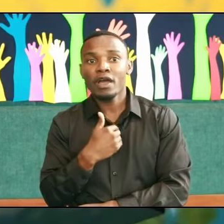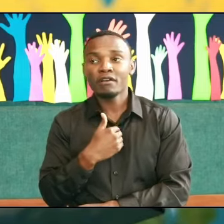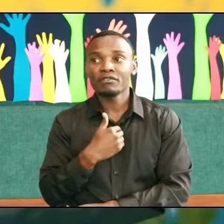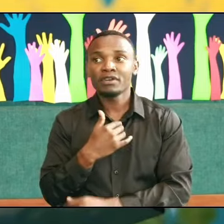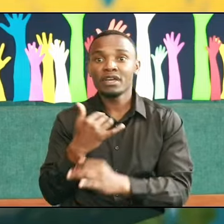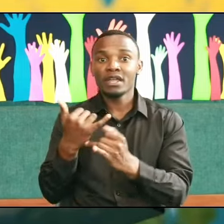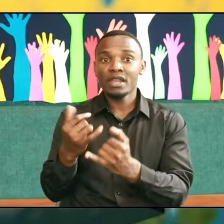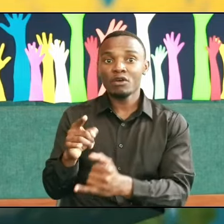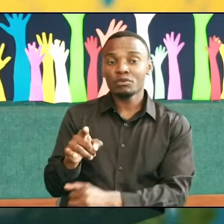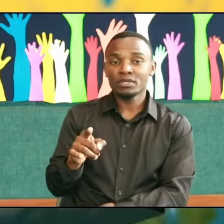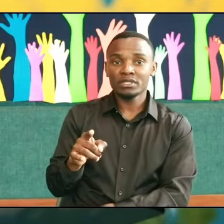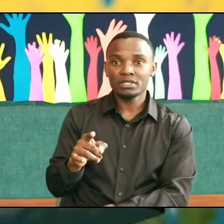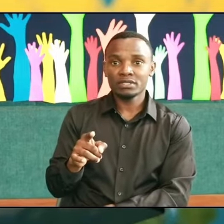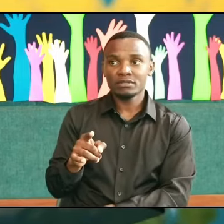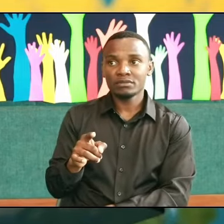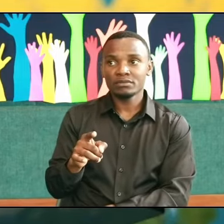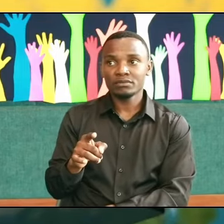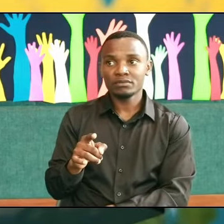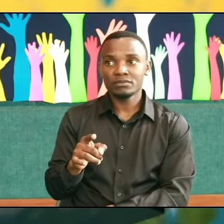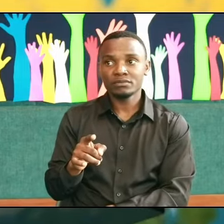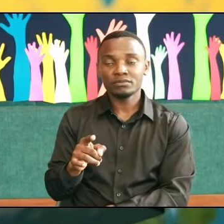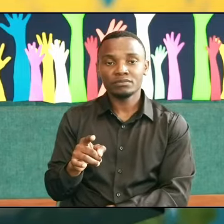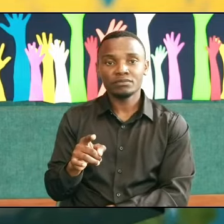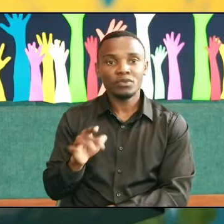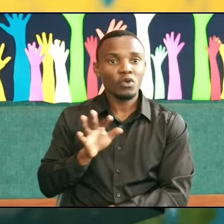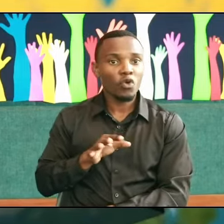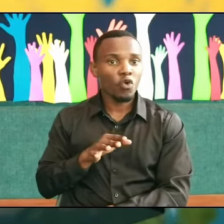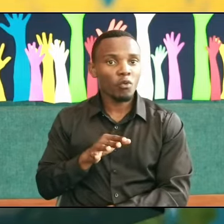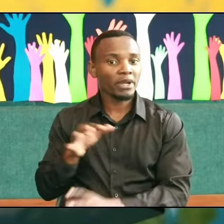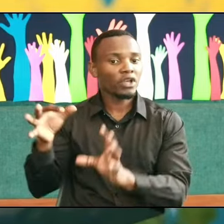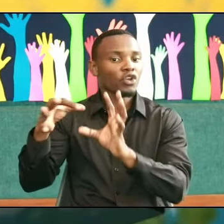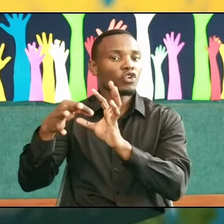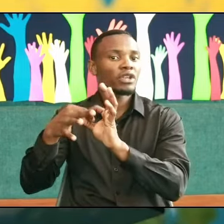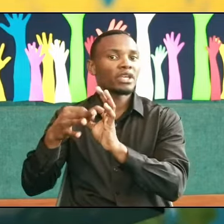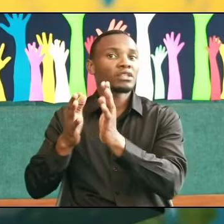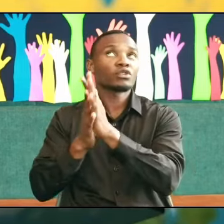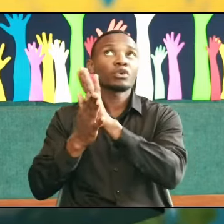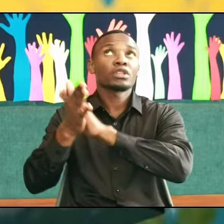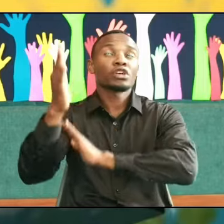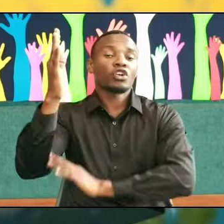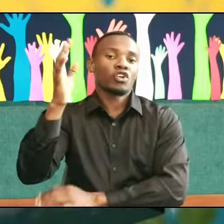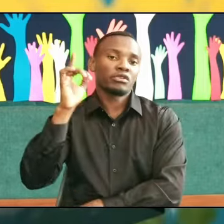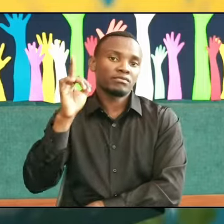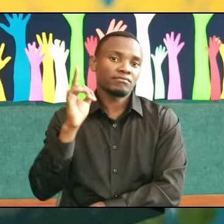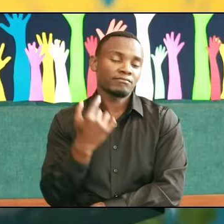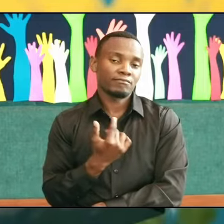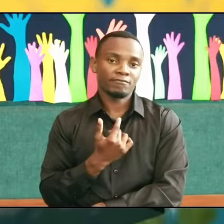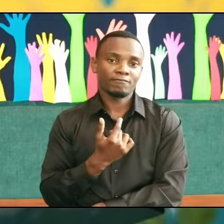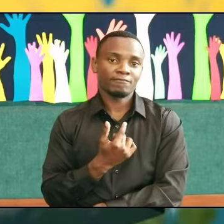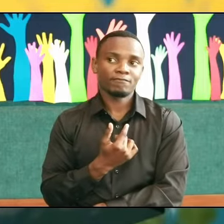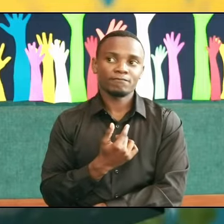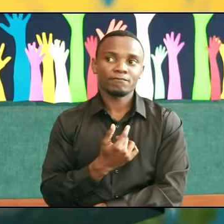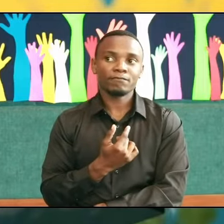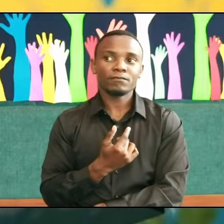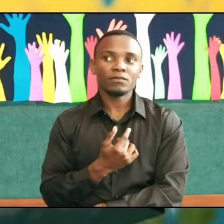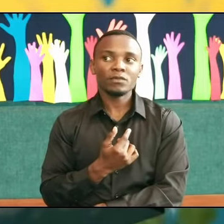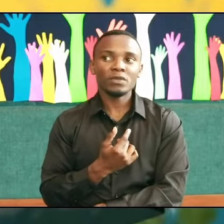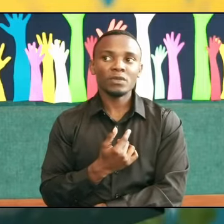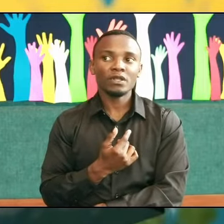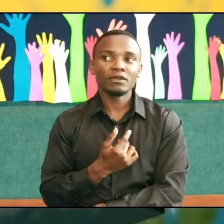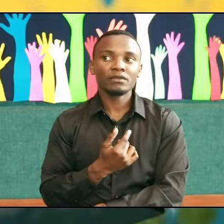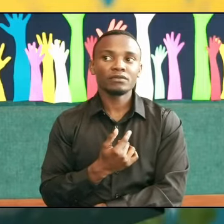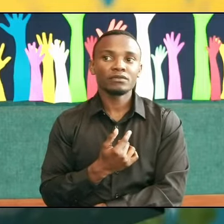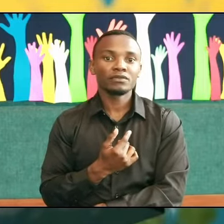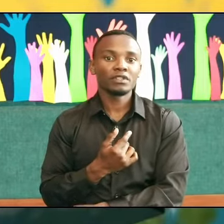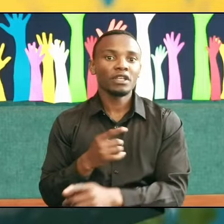now is connected to who? To God, right? Connection. Connected to who? To God. And she